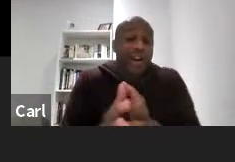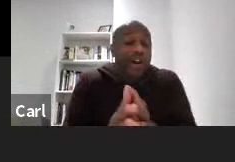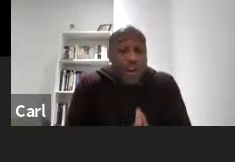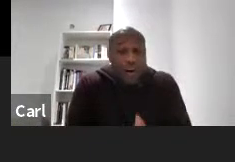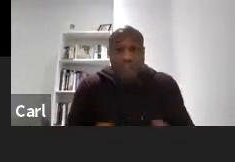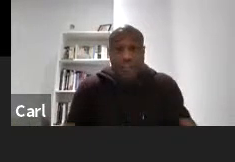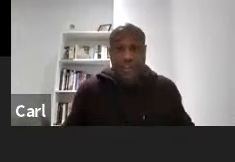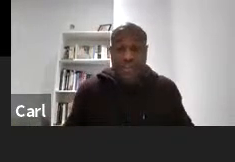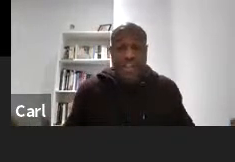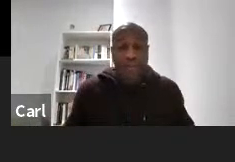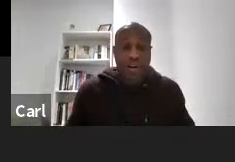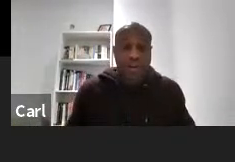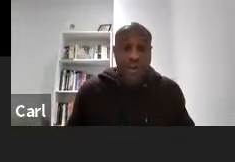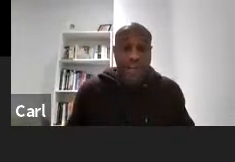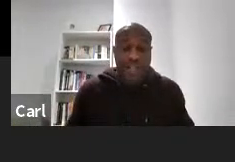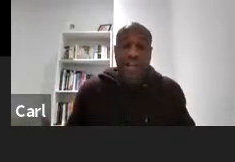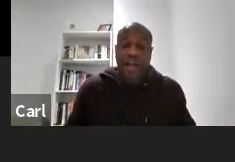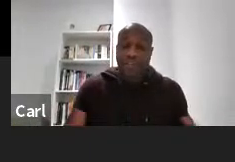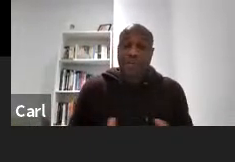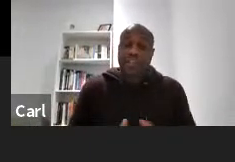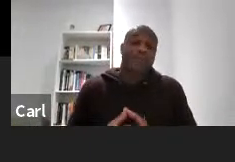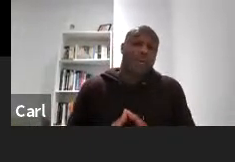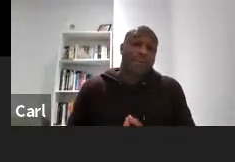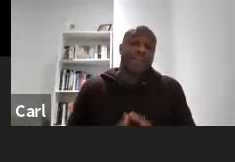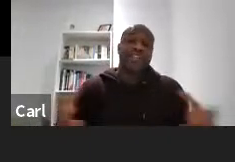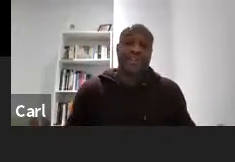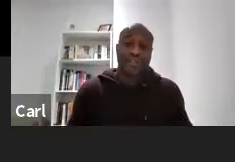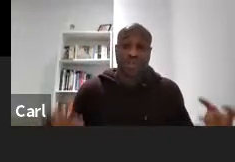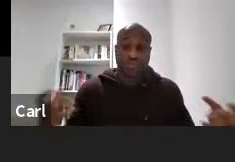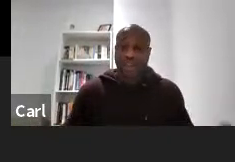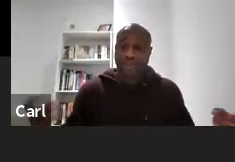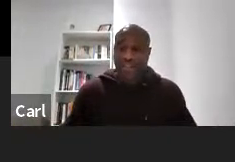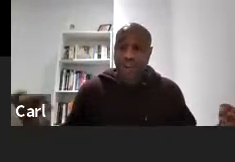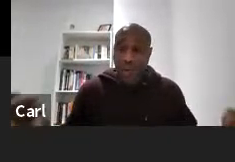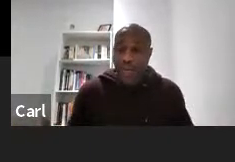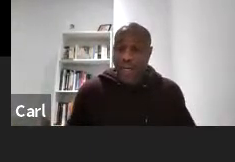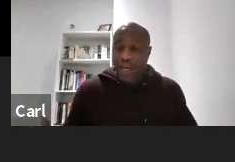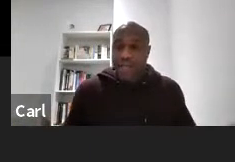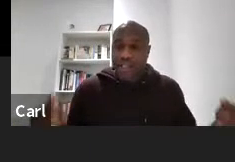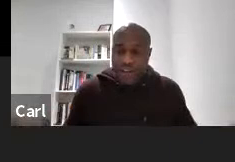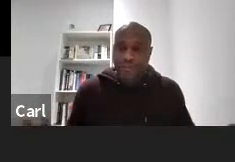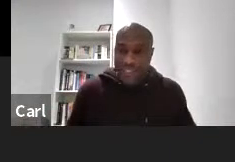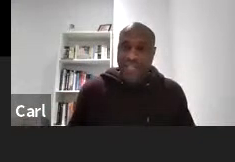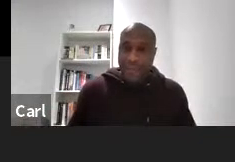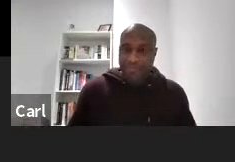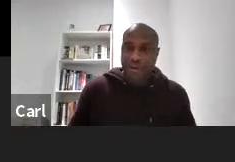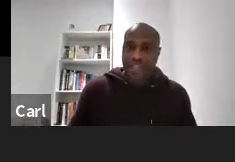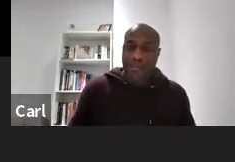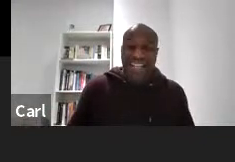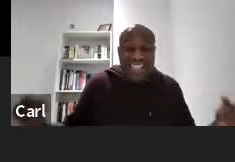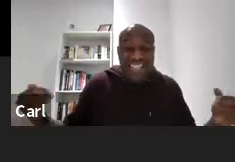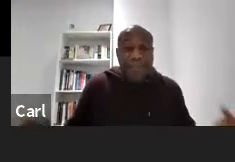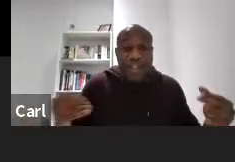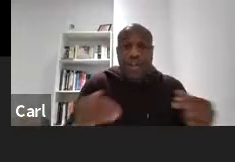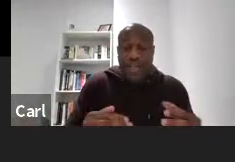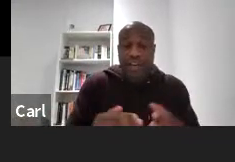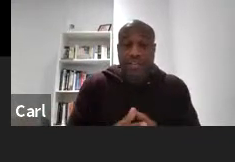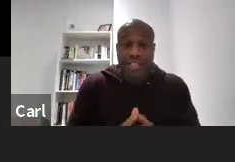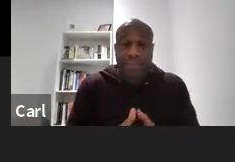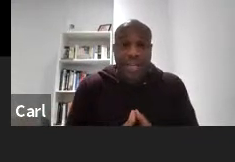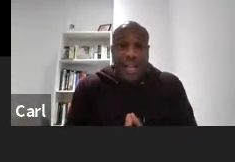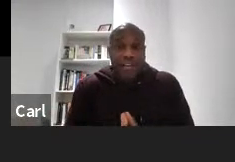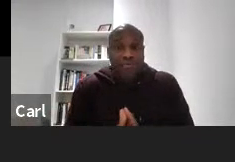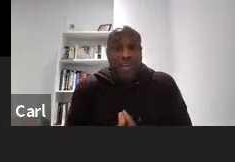personally and a lot of the students I've worked with and entrepreneurs I've worked with have used to create very quick, low fidelity prototypes that demonstrate